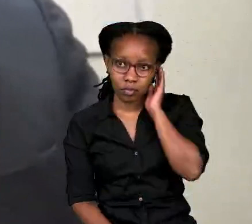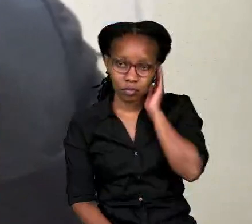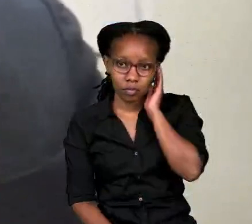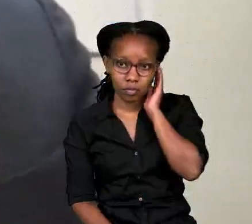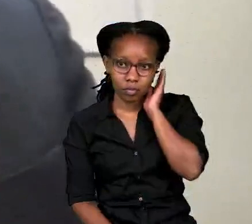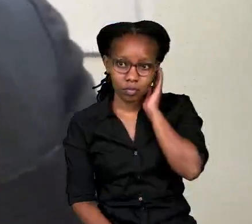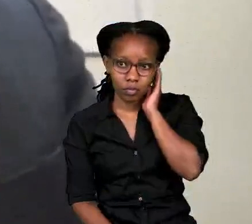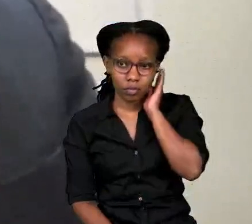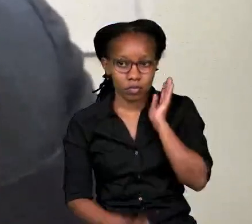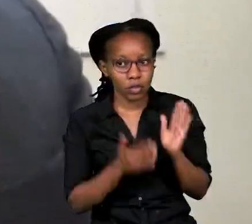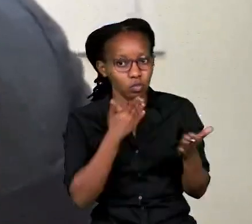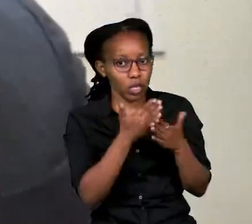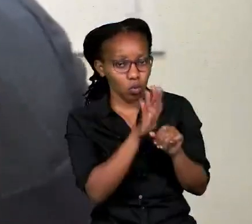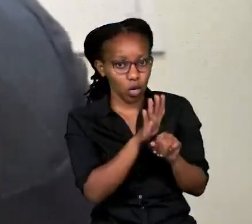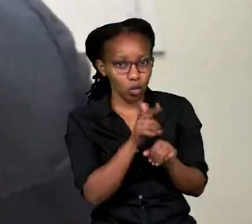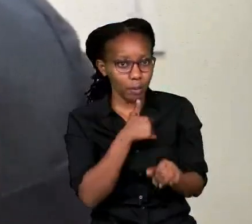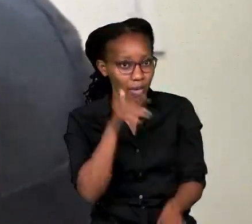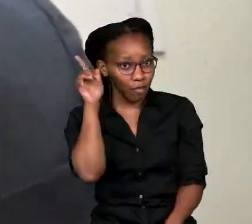thank you. I think I've listened to